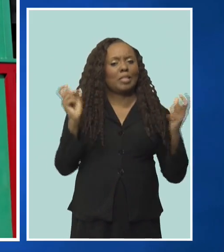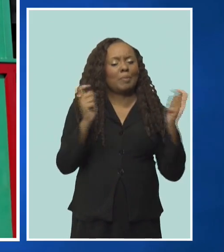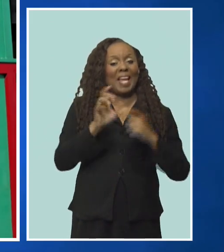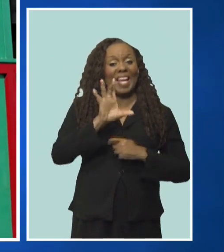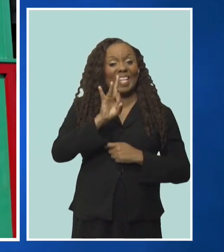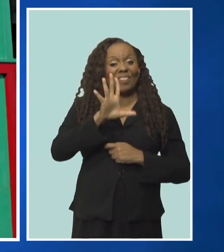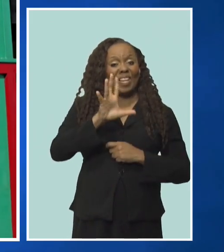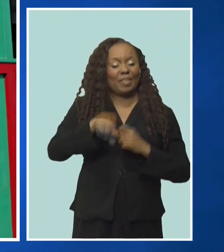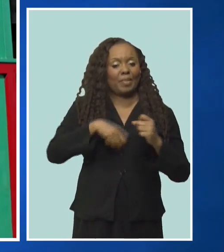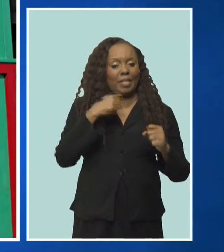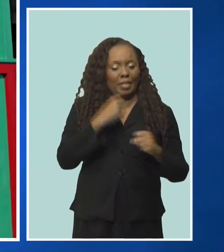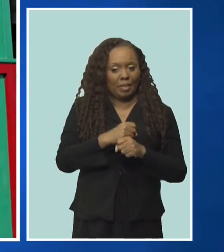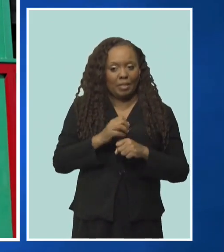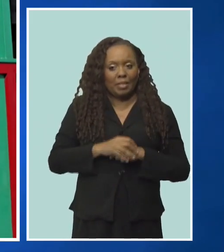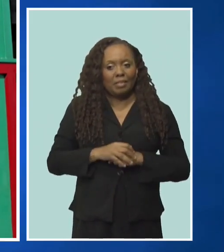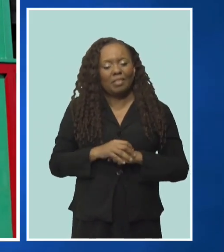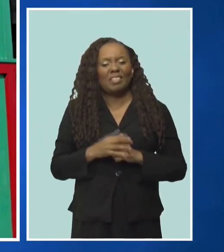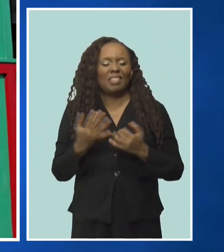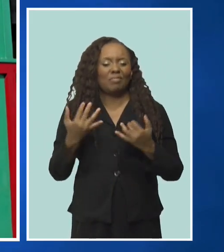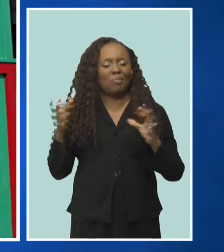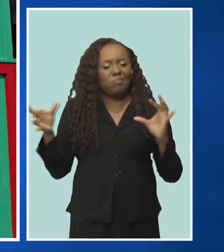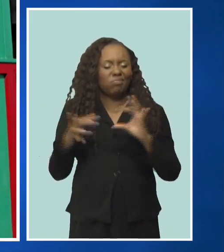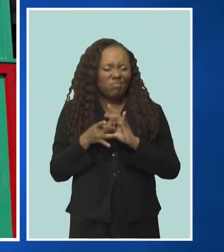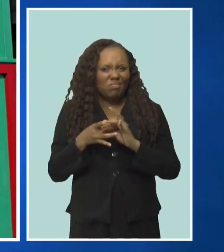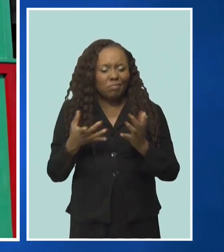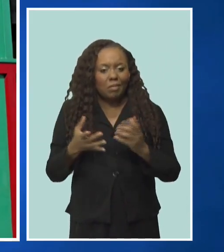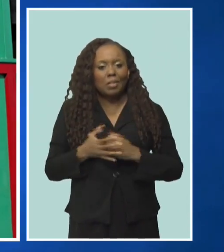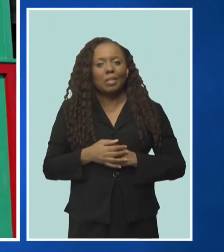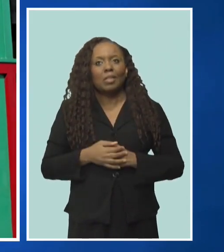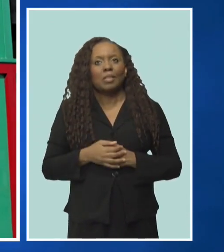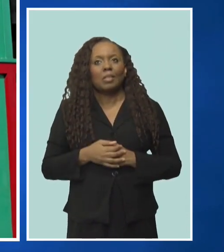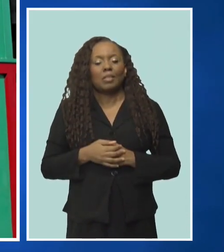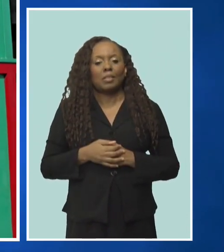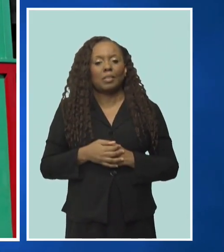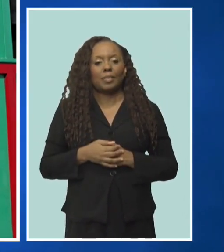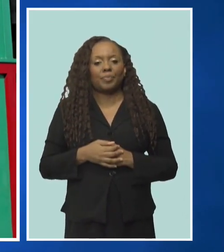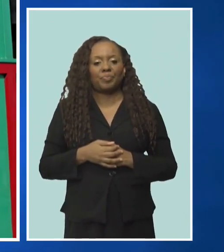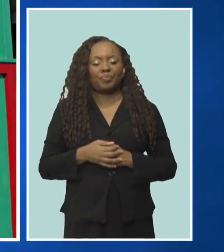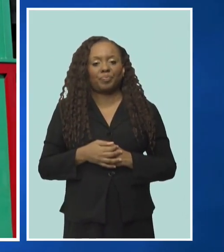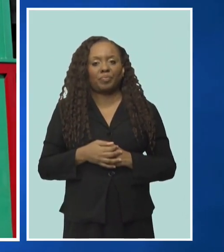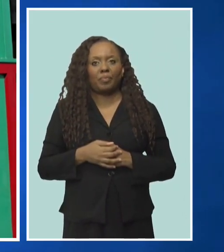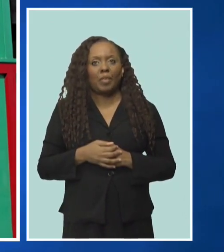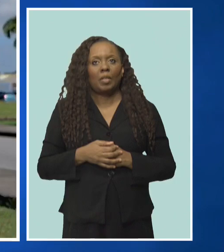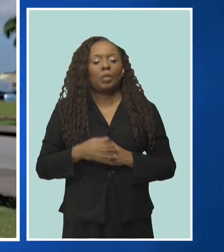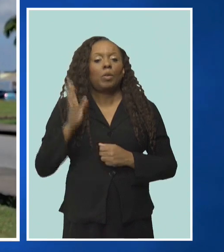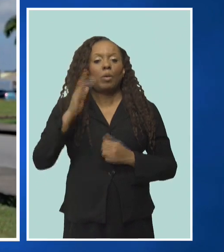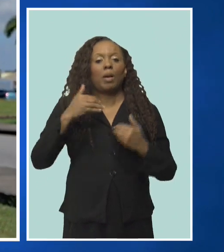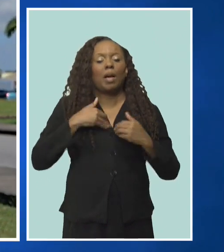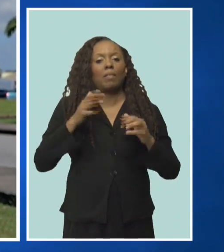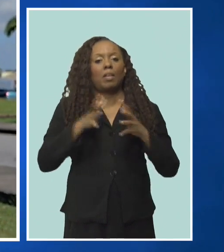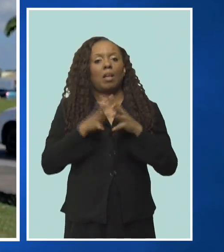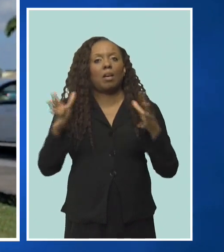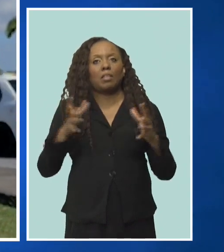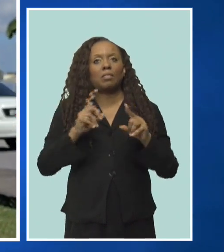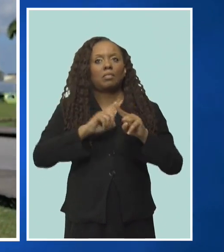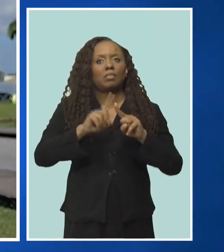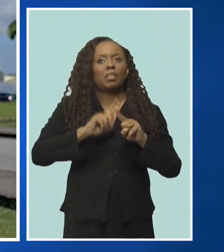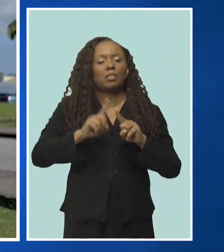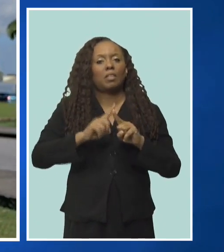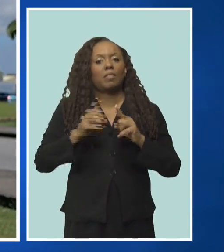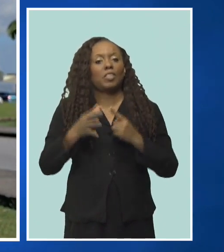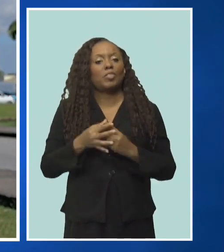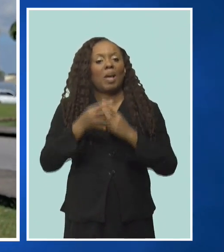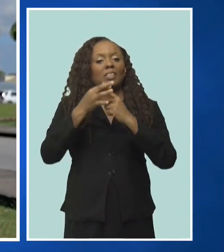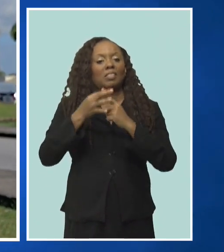giveaways. That's with the tour that we're doing today, but also with specials going forward. Mr. Kooyman said the journey of the